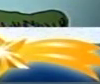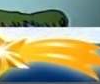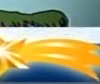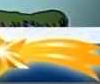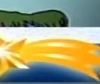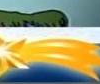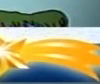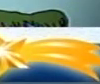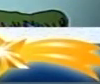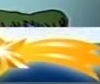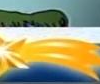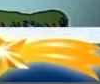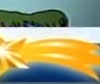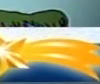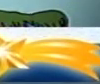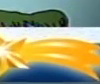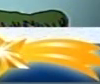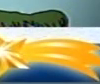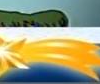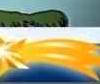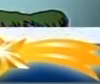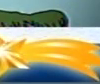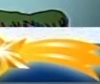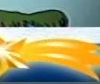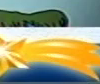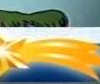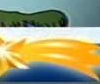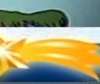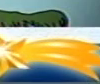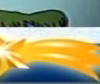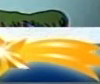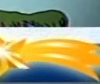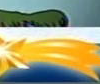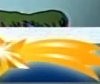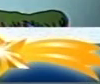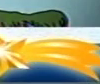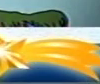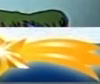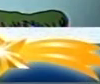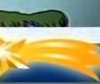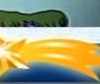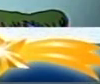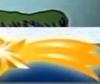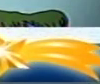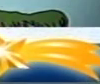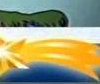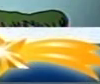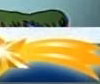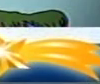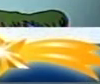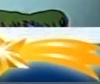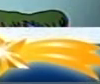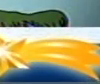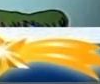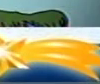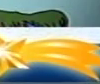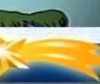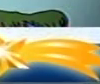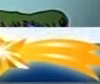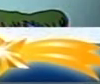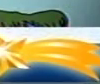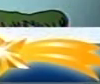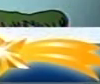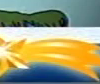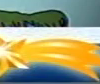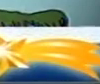all the troubles that are now happening will make some people to forsake Christ. Is it not happening already? It is happening. So, but